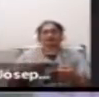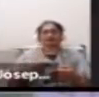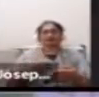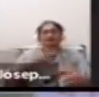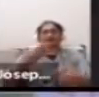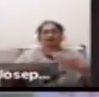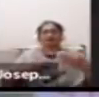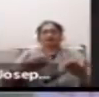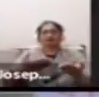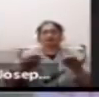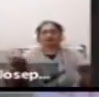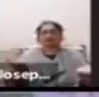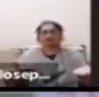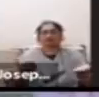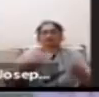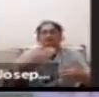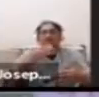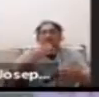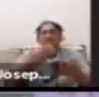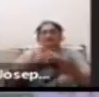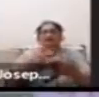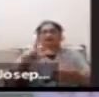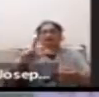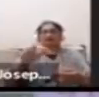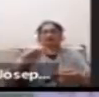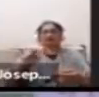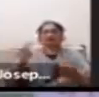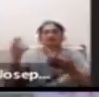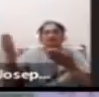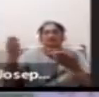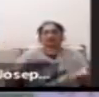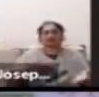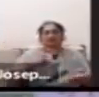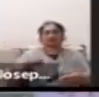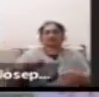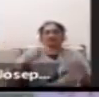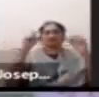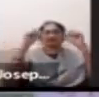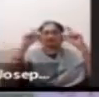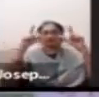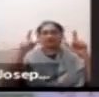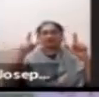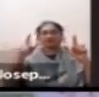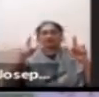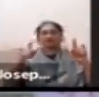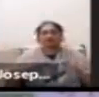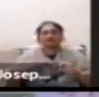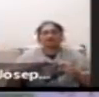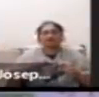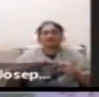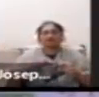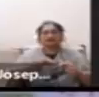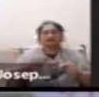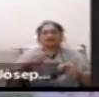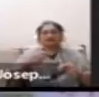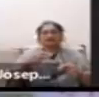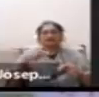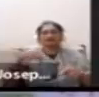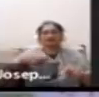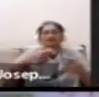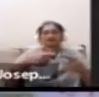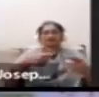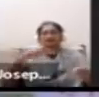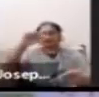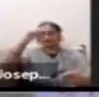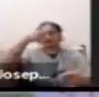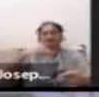be here. And thank you, Lakshmi, for inviting me. I was very surprised to get the invitation from India.